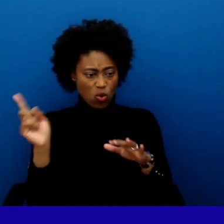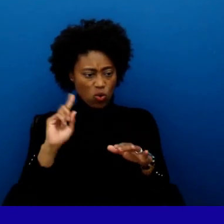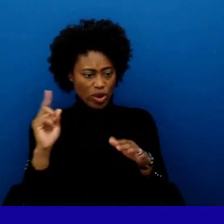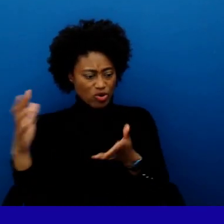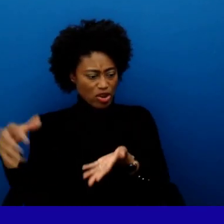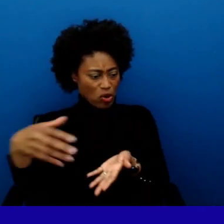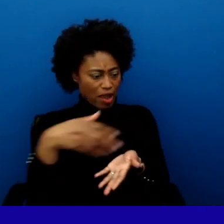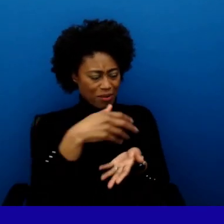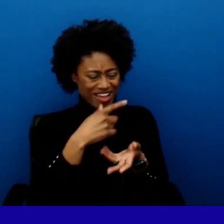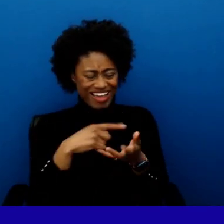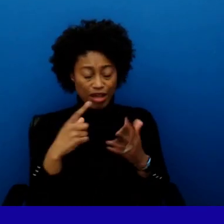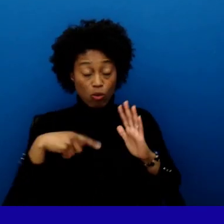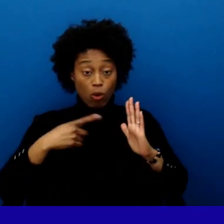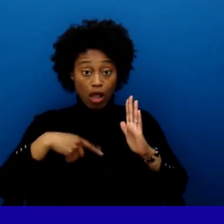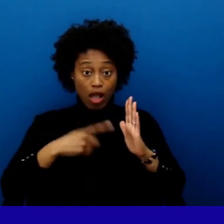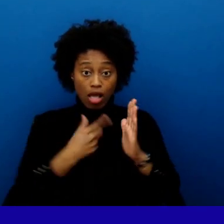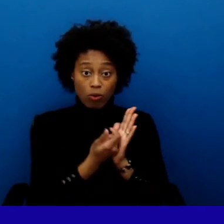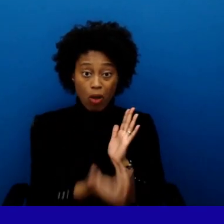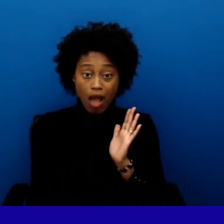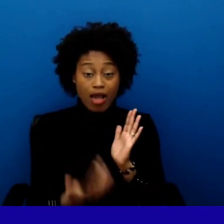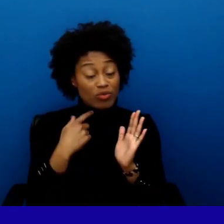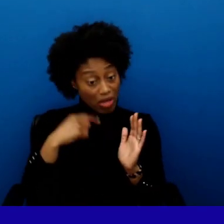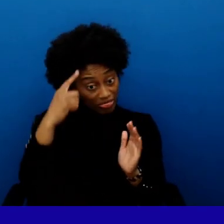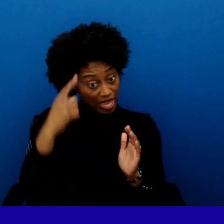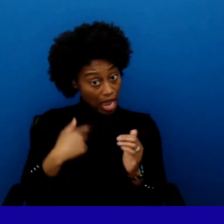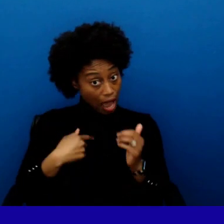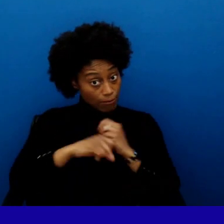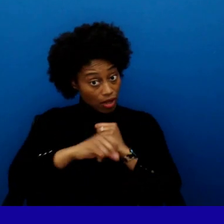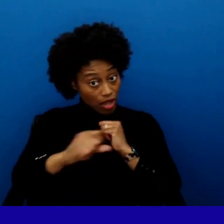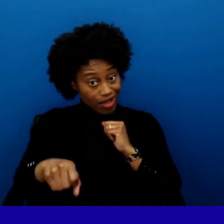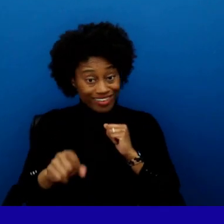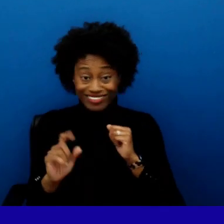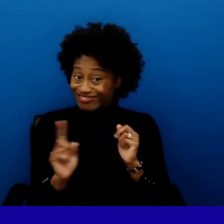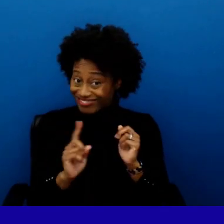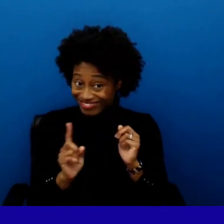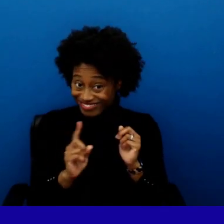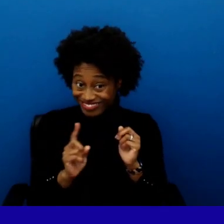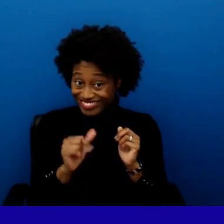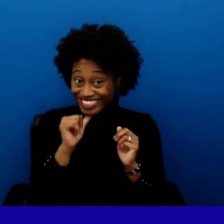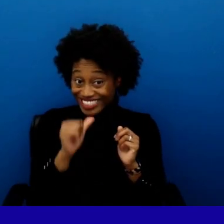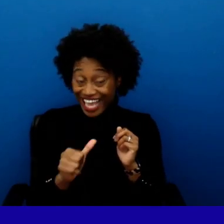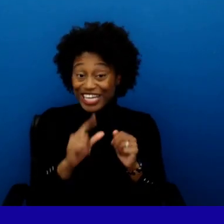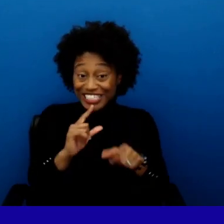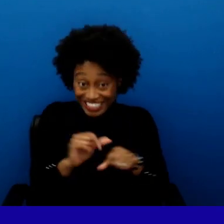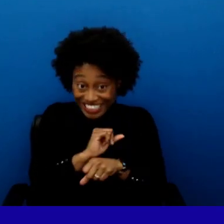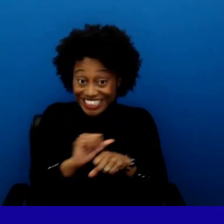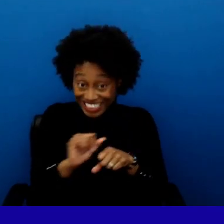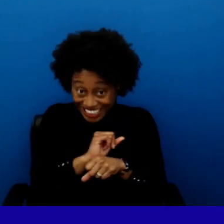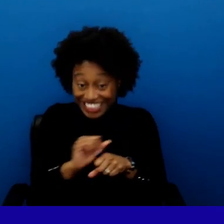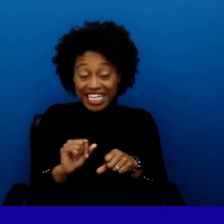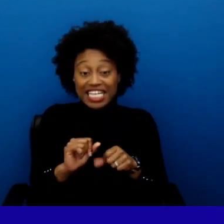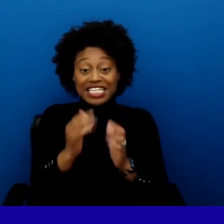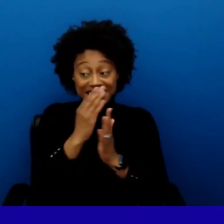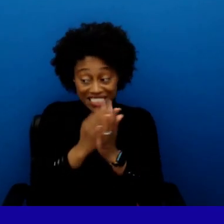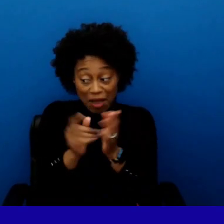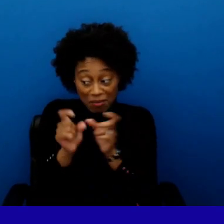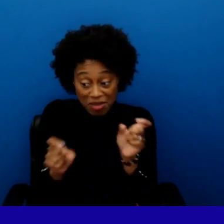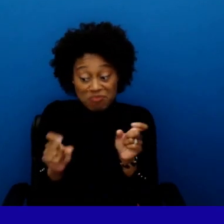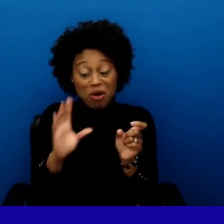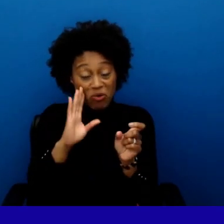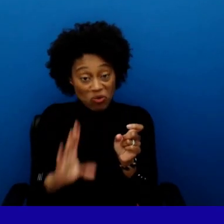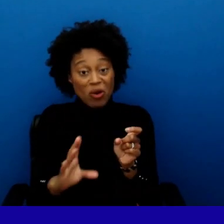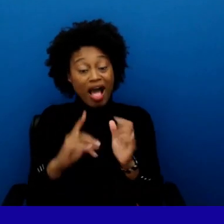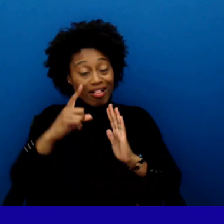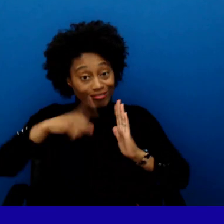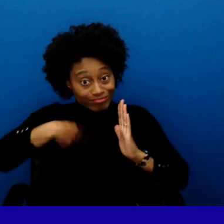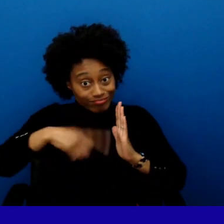and they will sometimes spend like hours, literally. And people think I'm being hyperbolic. That, yeah, like when I say that, but there are